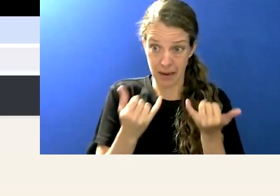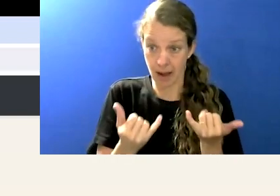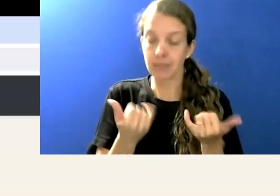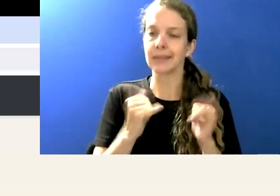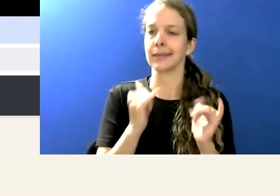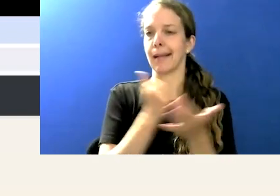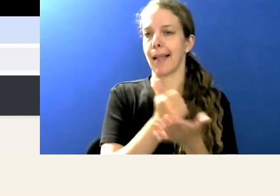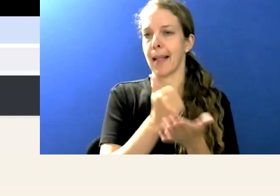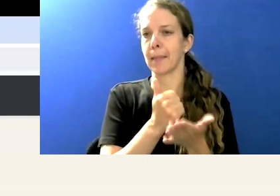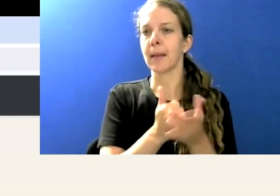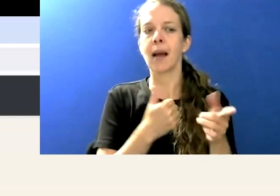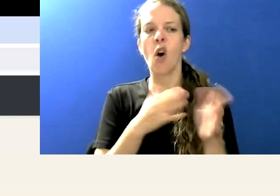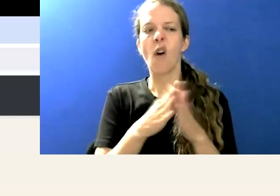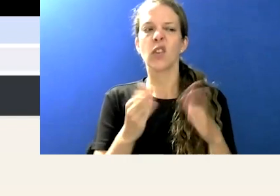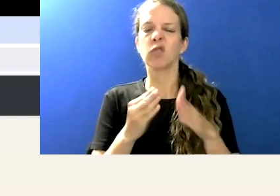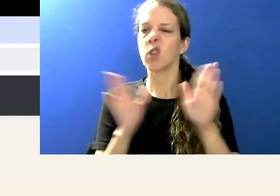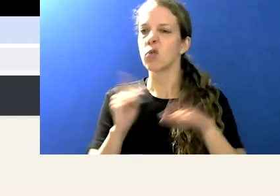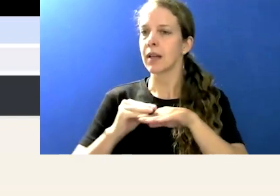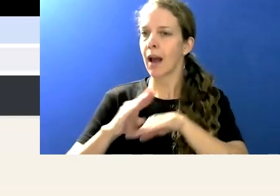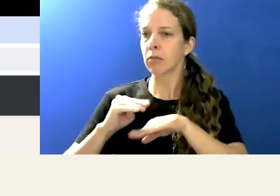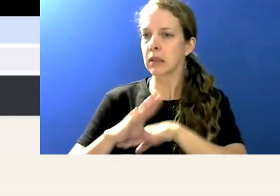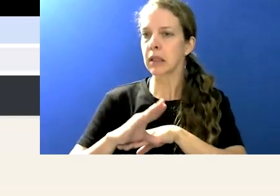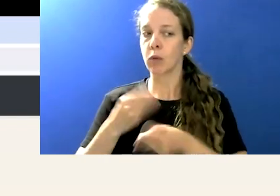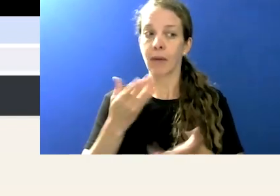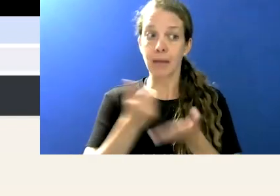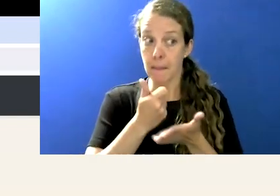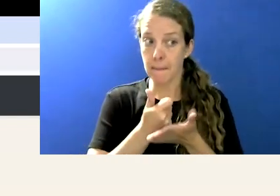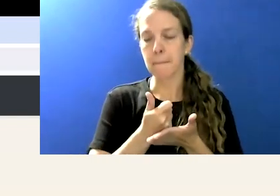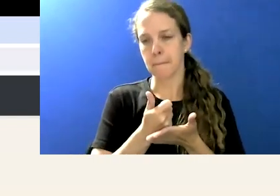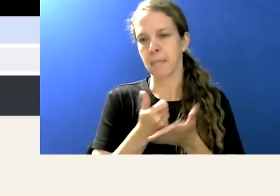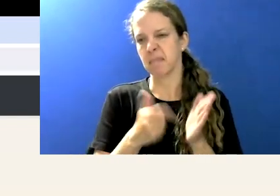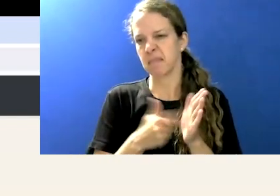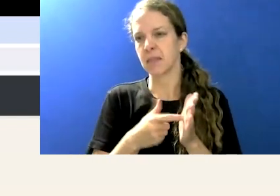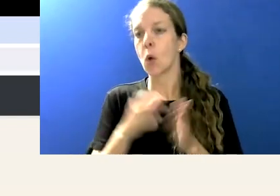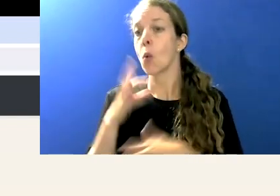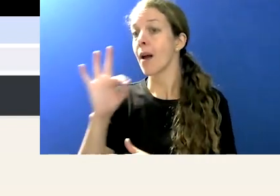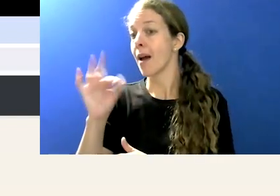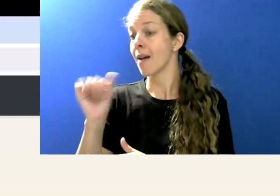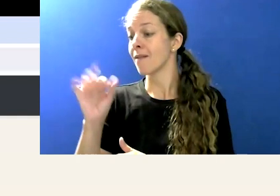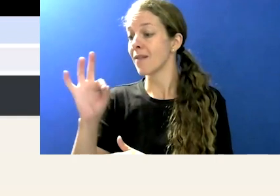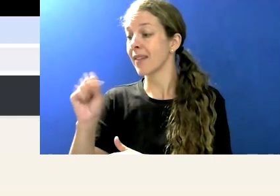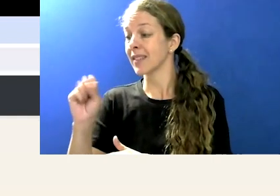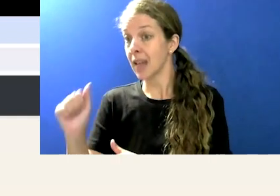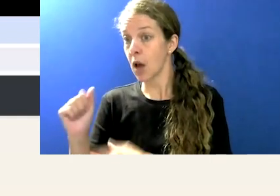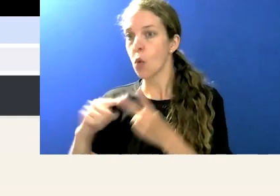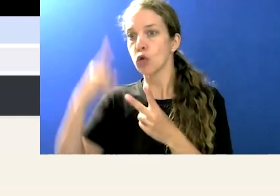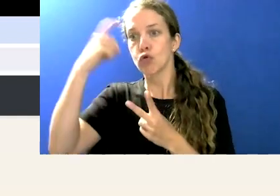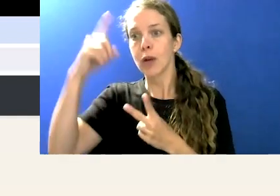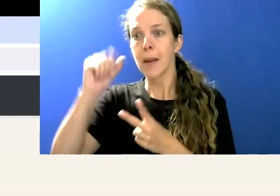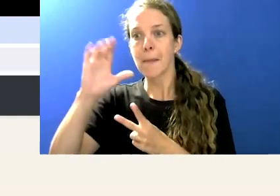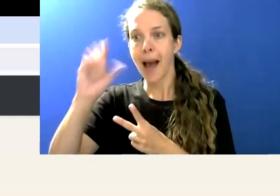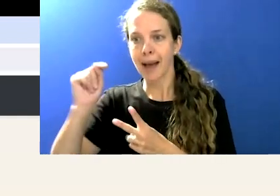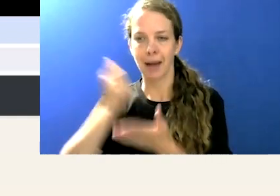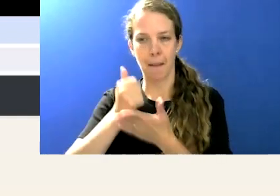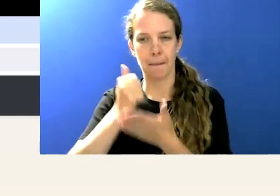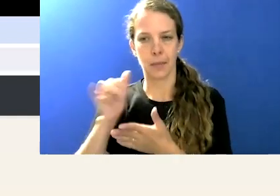have offer general counseling, we do provide them that assistance as well. Or sometimes with FAFSA or DREAMACT. We do also do referrals to